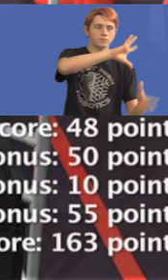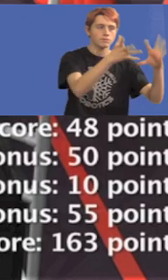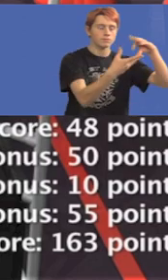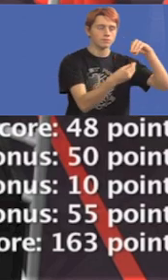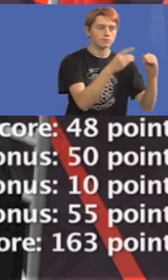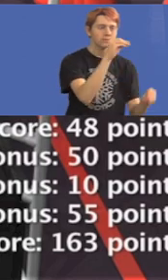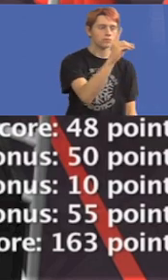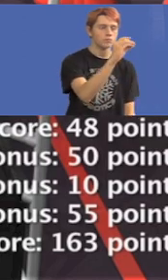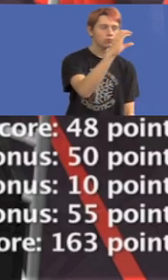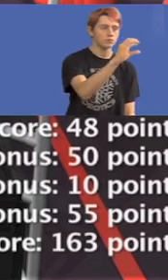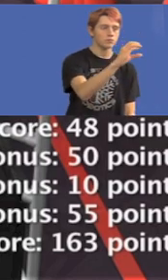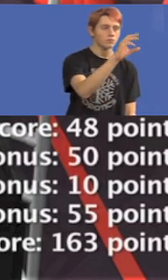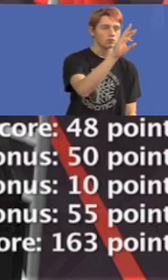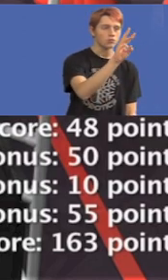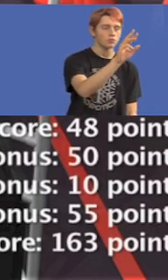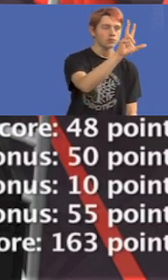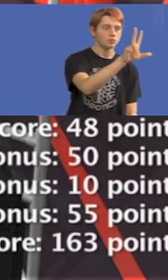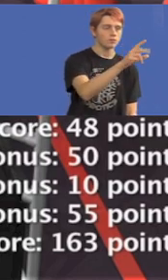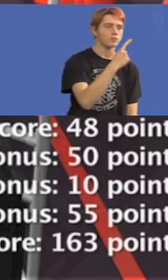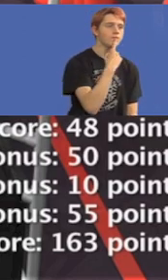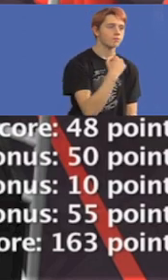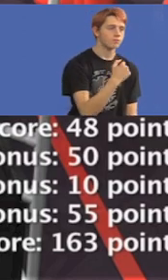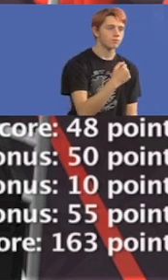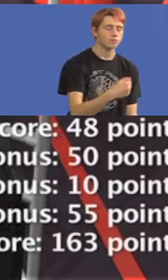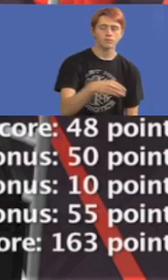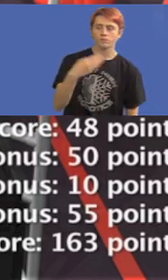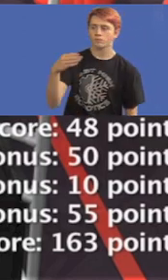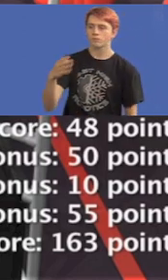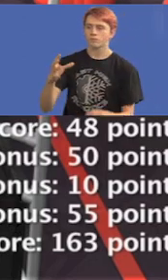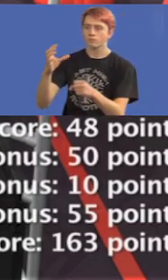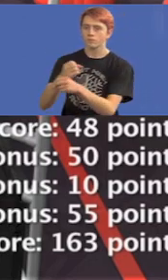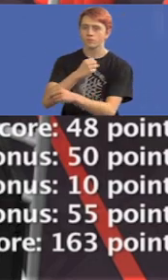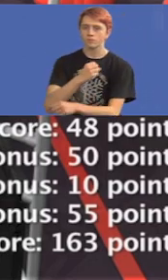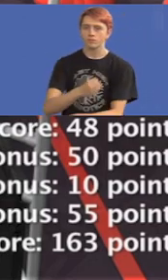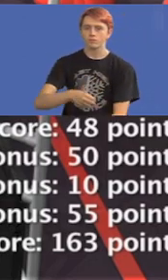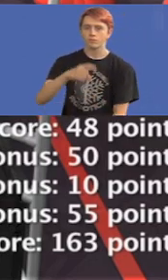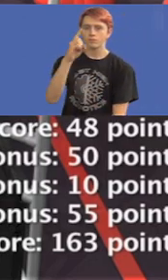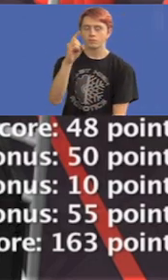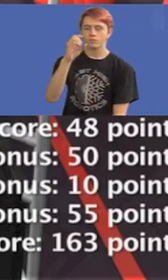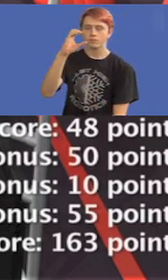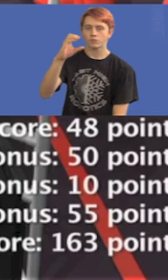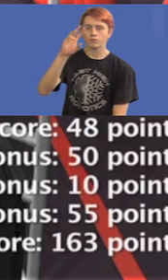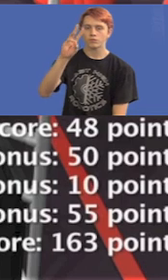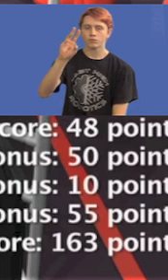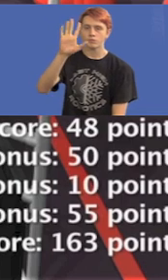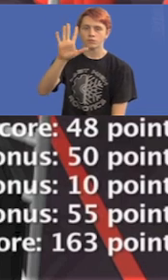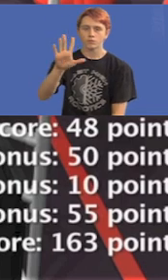of 163 points for the Red Alliance, the Blue Alliance takes the match, winning